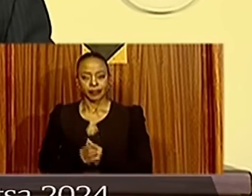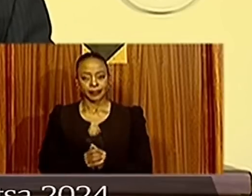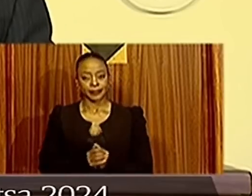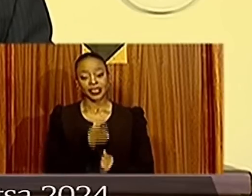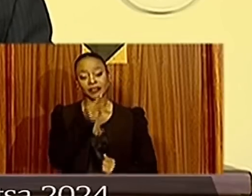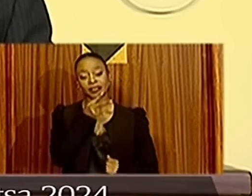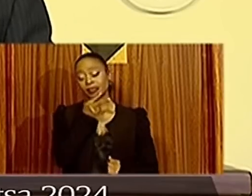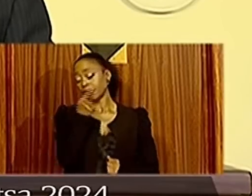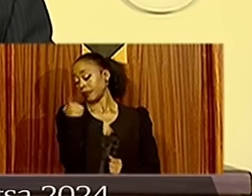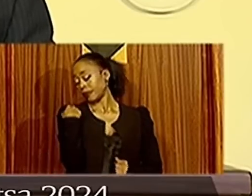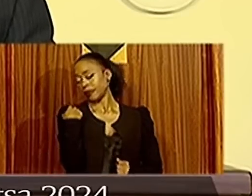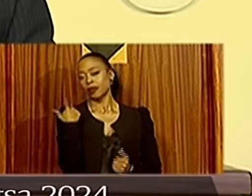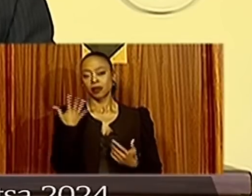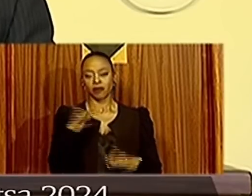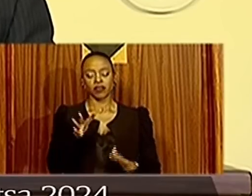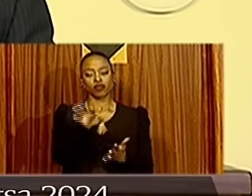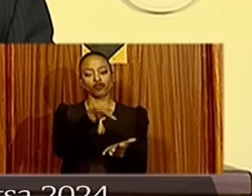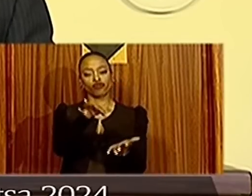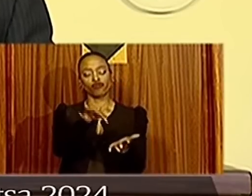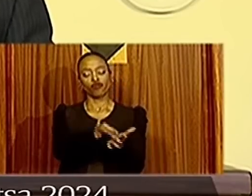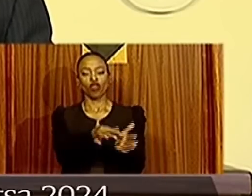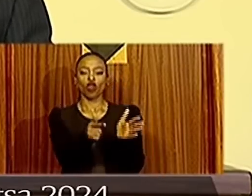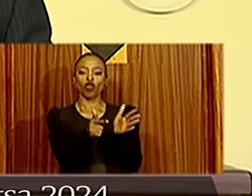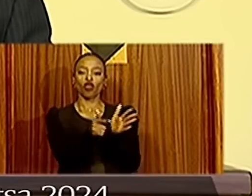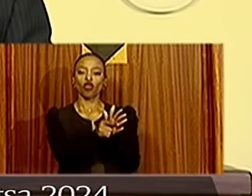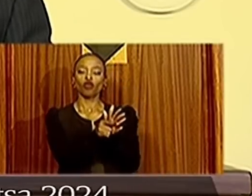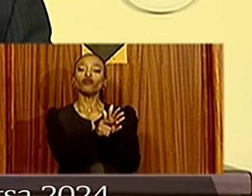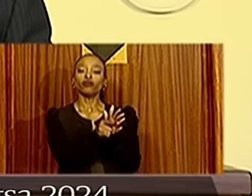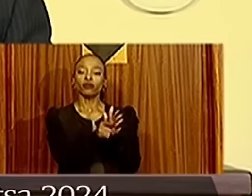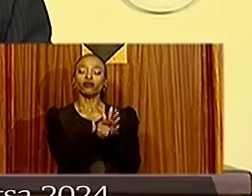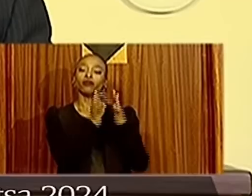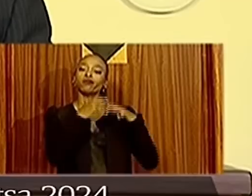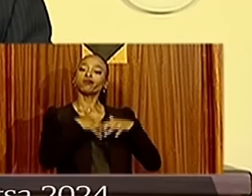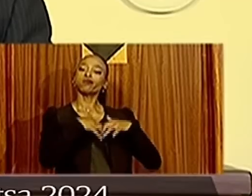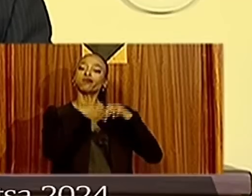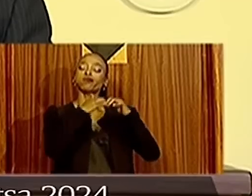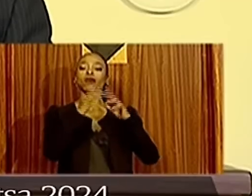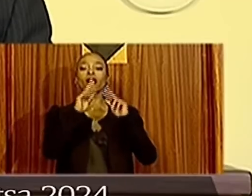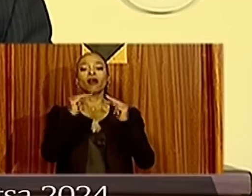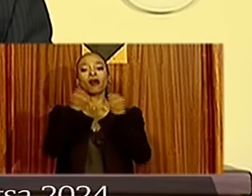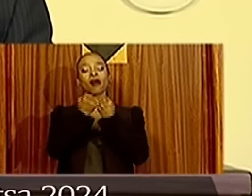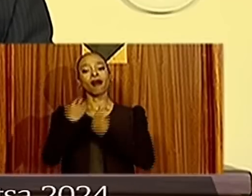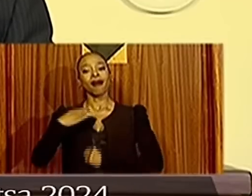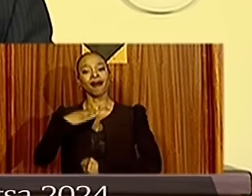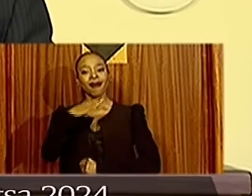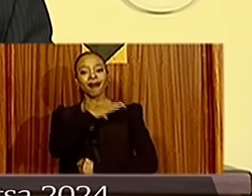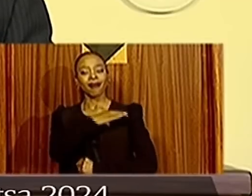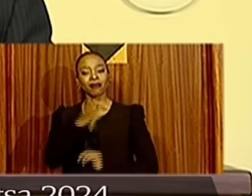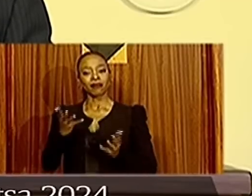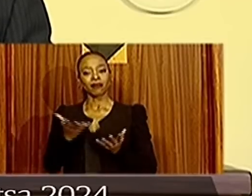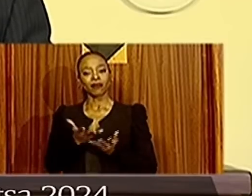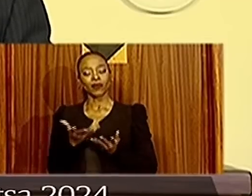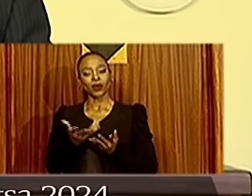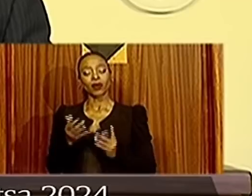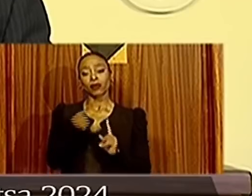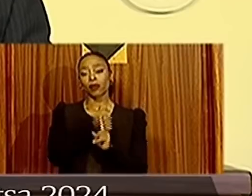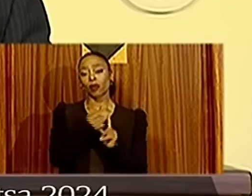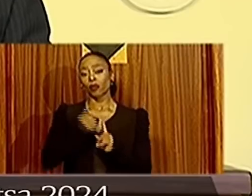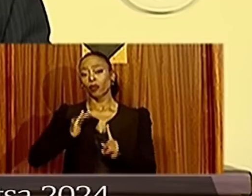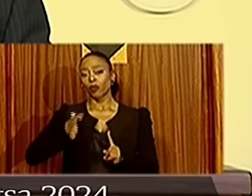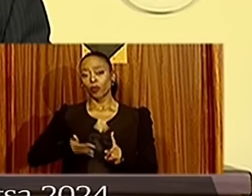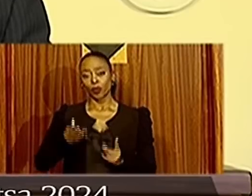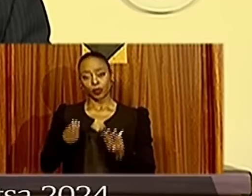I signed into law the establishment of a National Council on Gender-Based Violence and